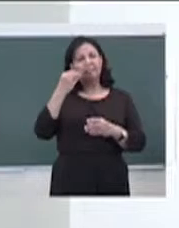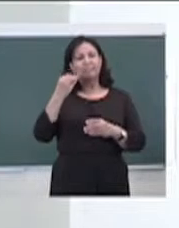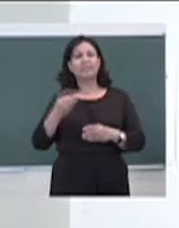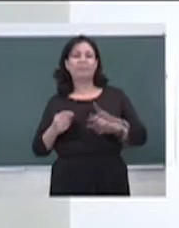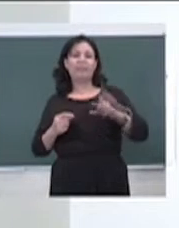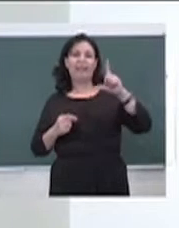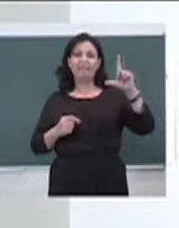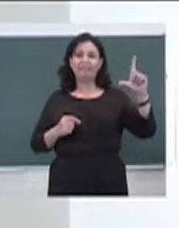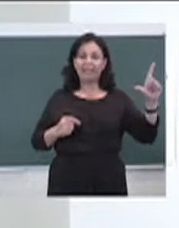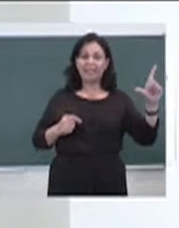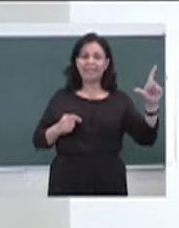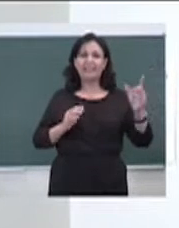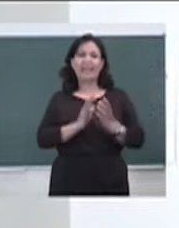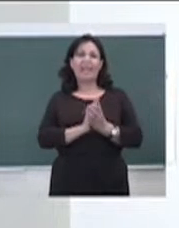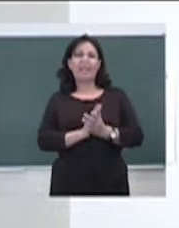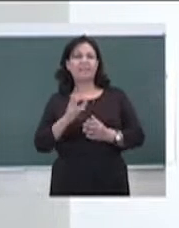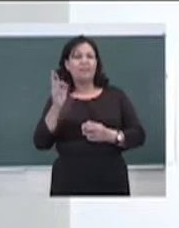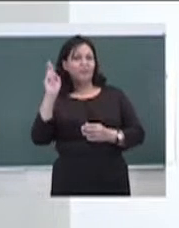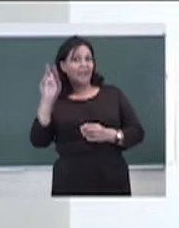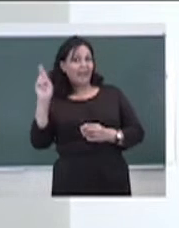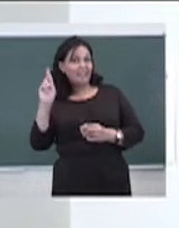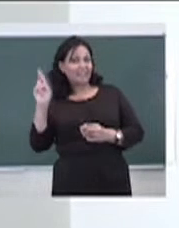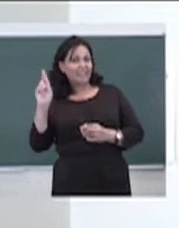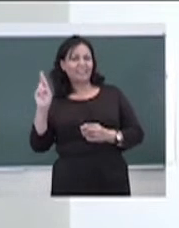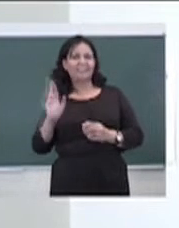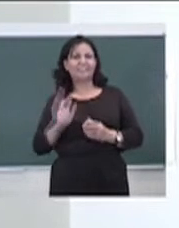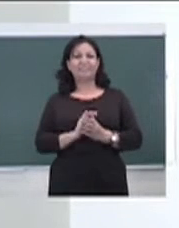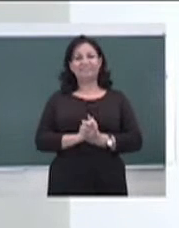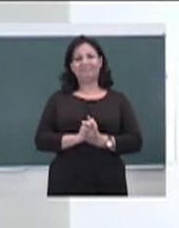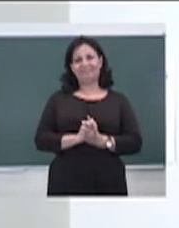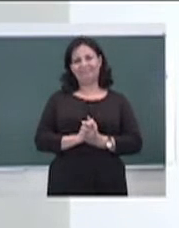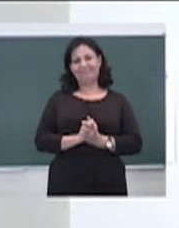hand and our right hand.